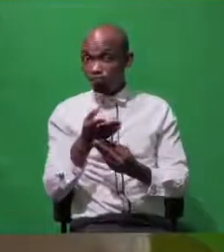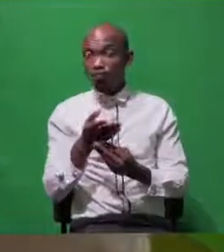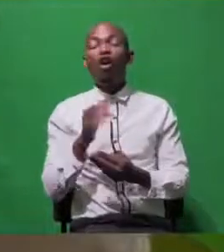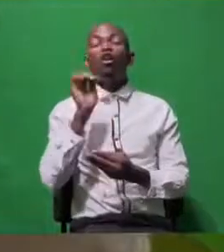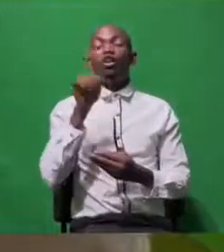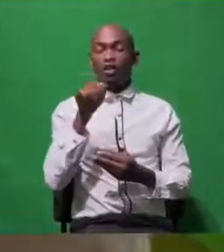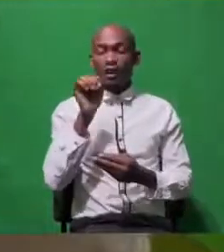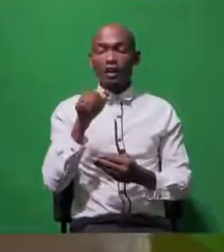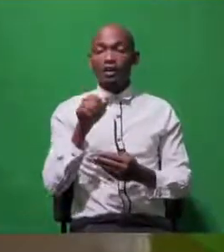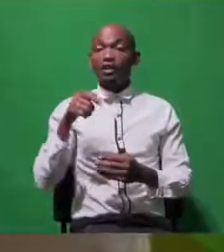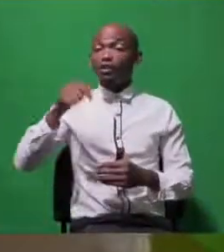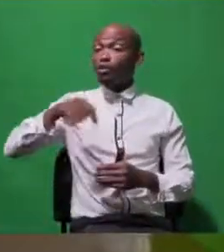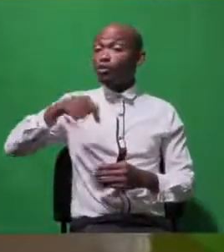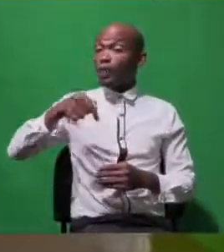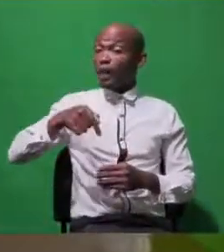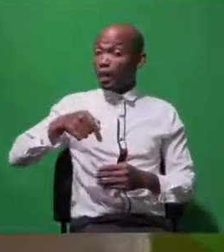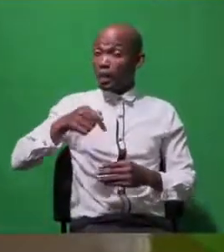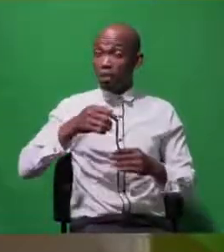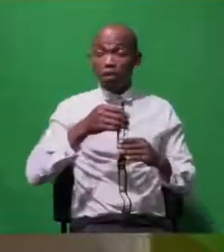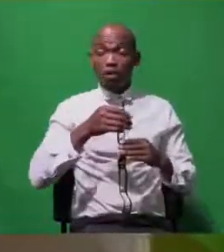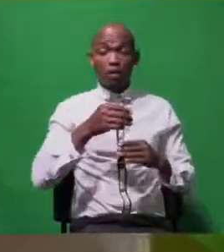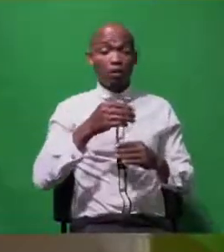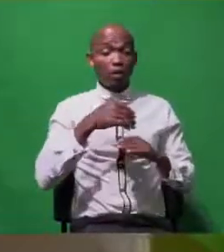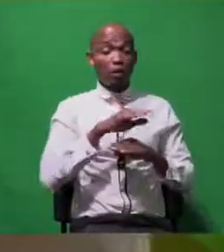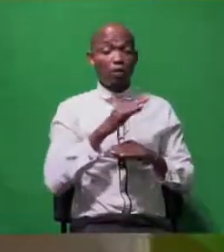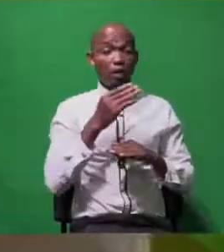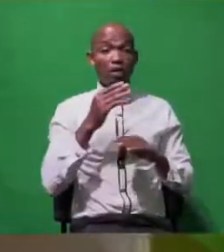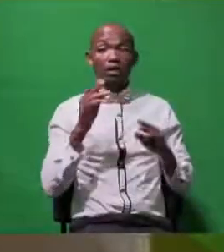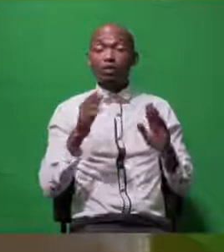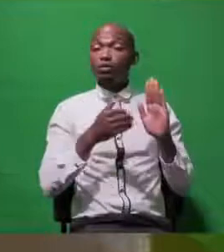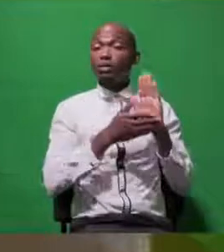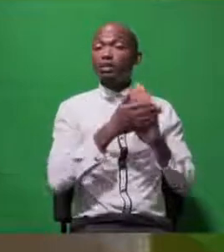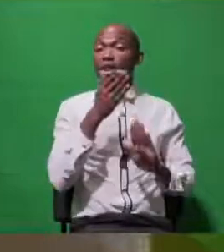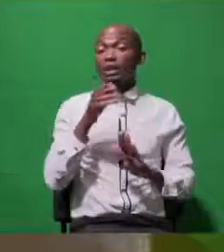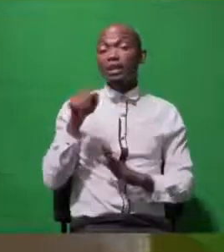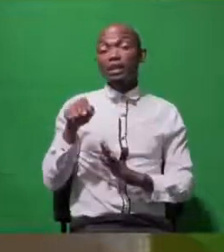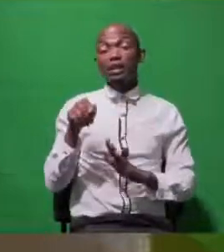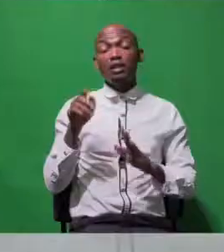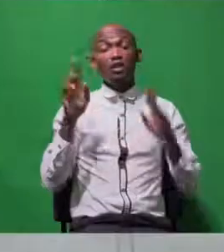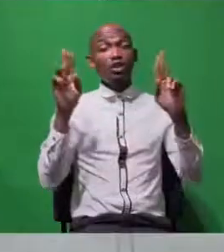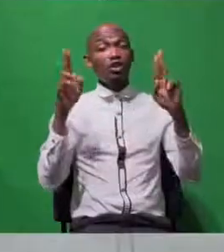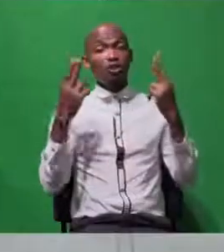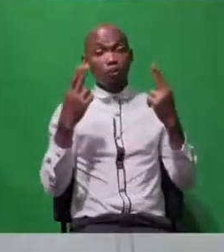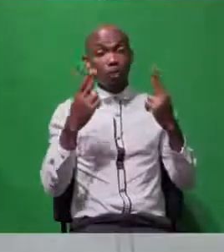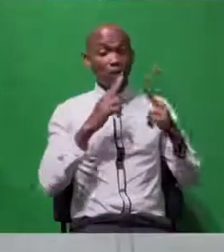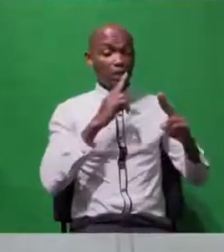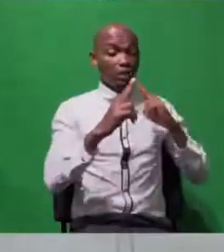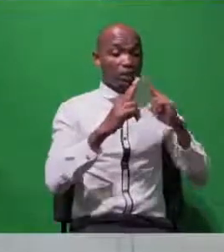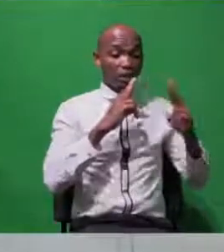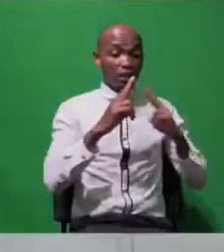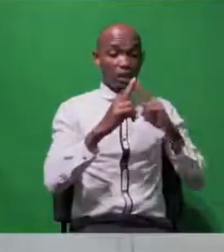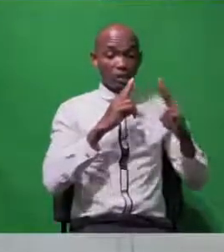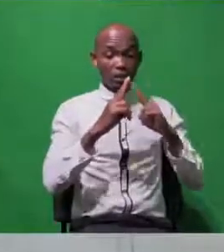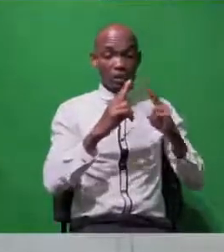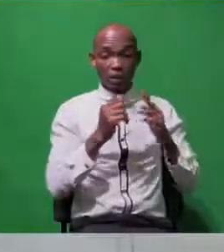Yes. Today, we are going to start this topic by discussing the